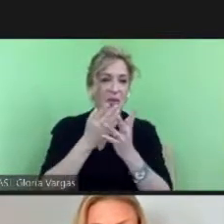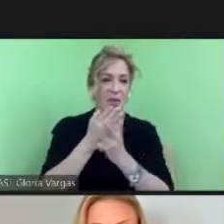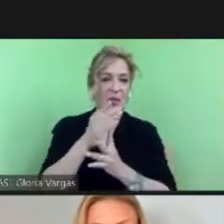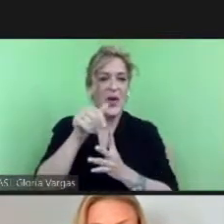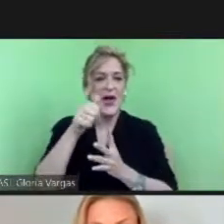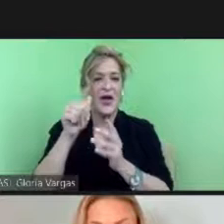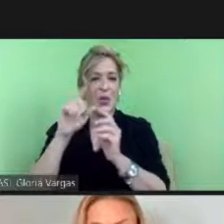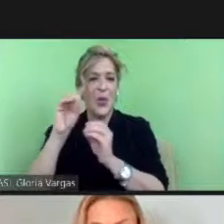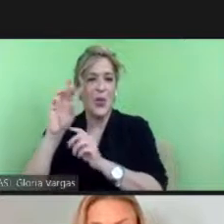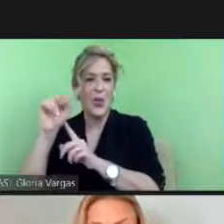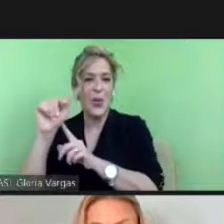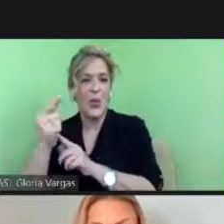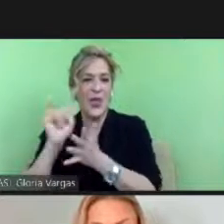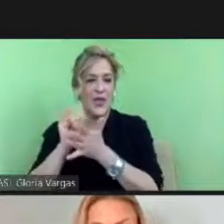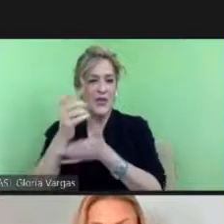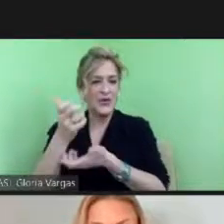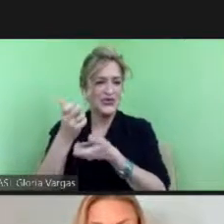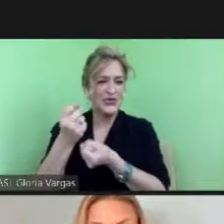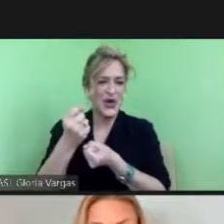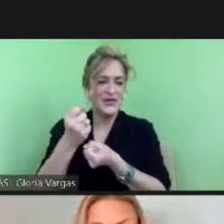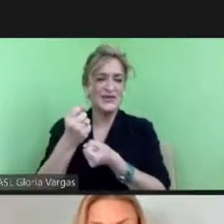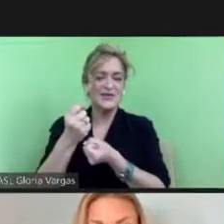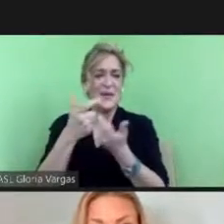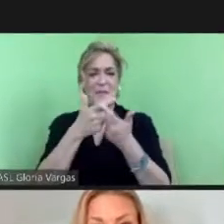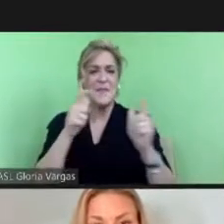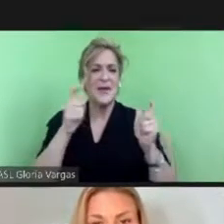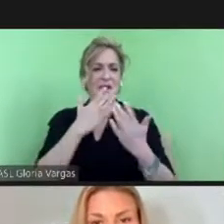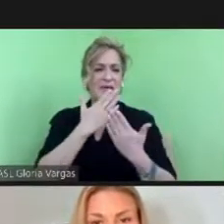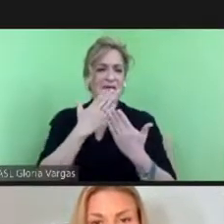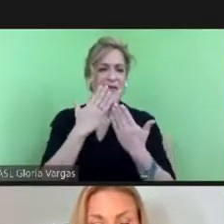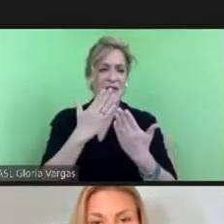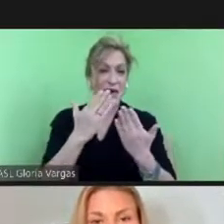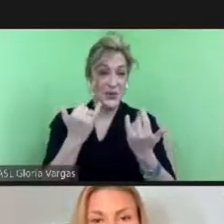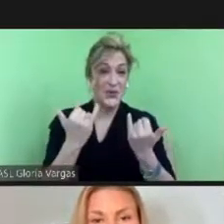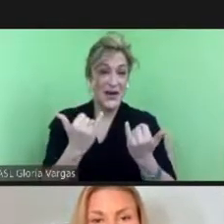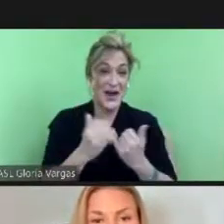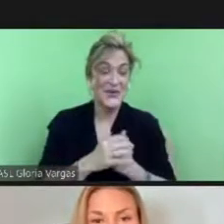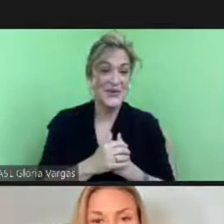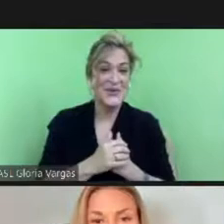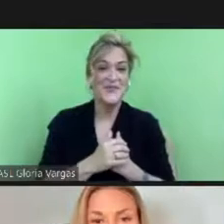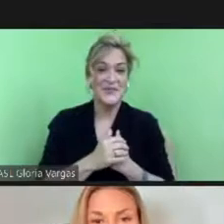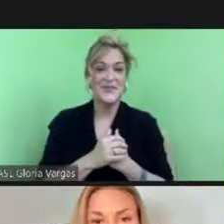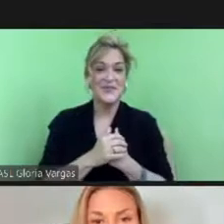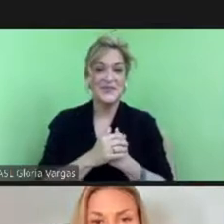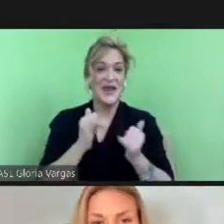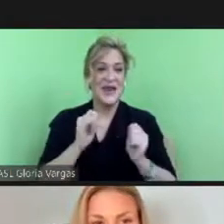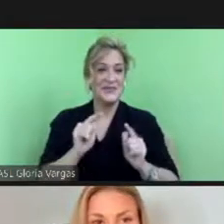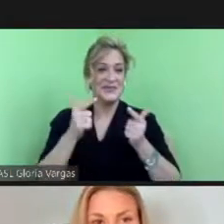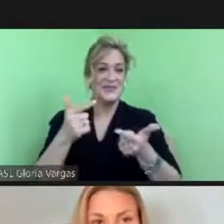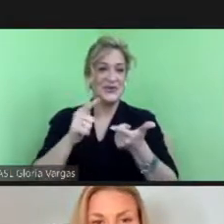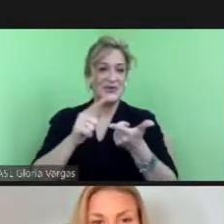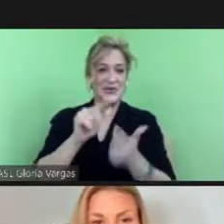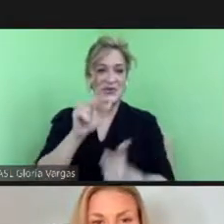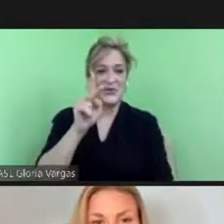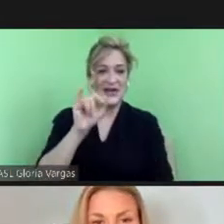So I just really want to say a big thank you at this point and give the stage to Keystone. Thank you so much